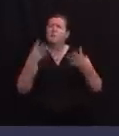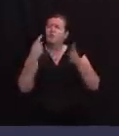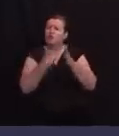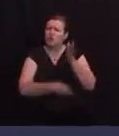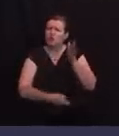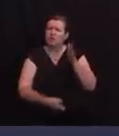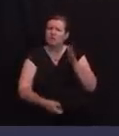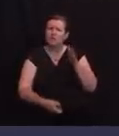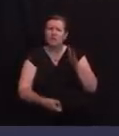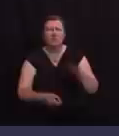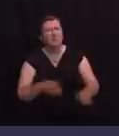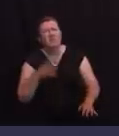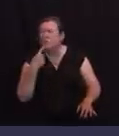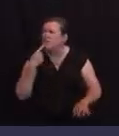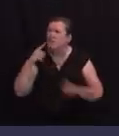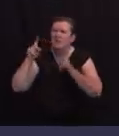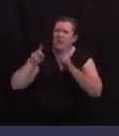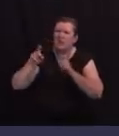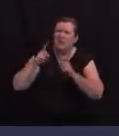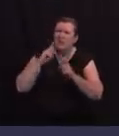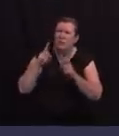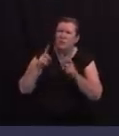vaccine? A test. A test, okay.